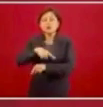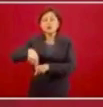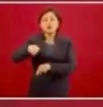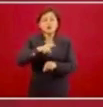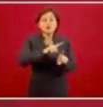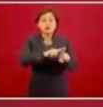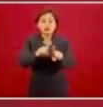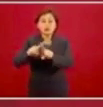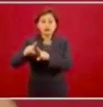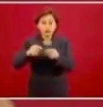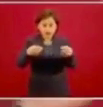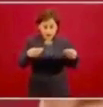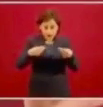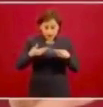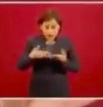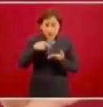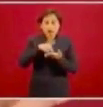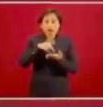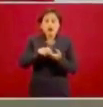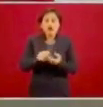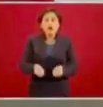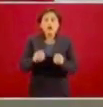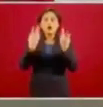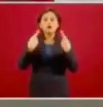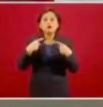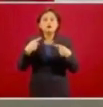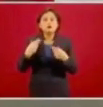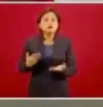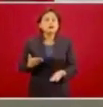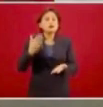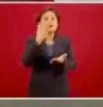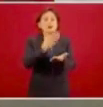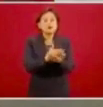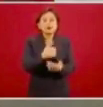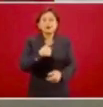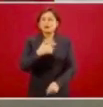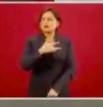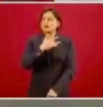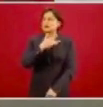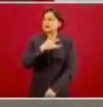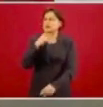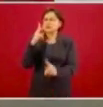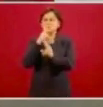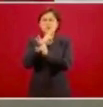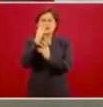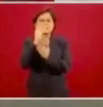numbers, but the Sentinel monitoring protocol started 1 week ago,